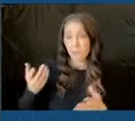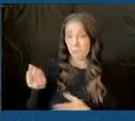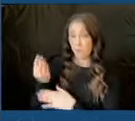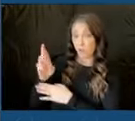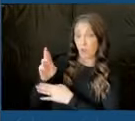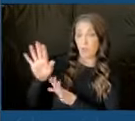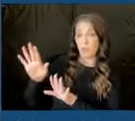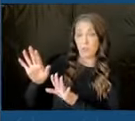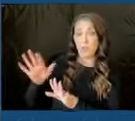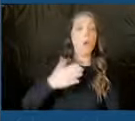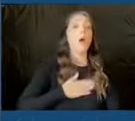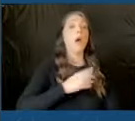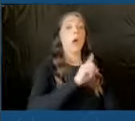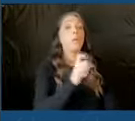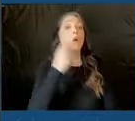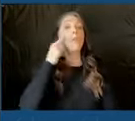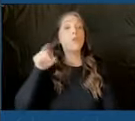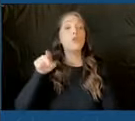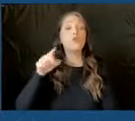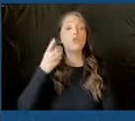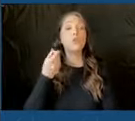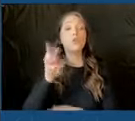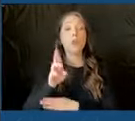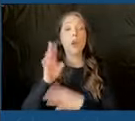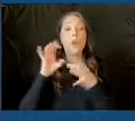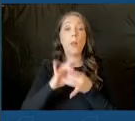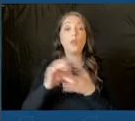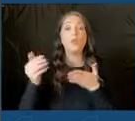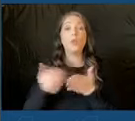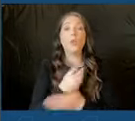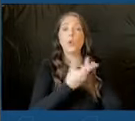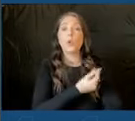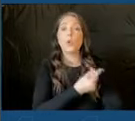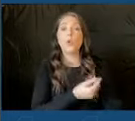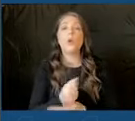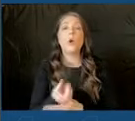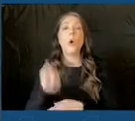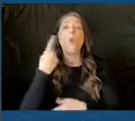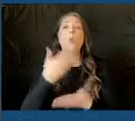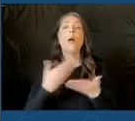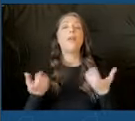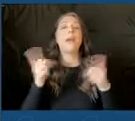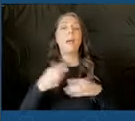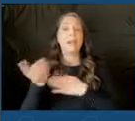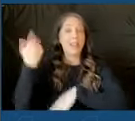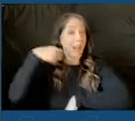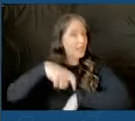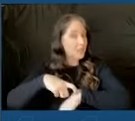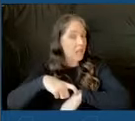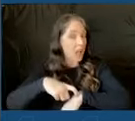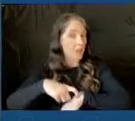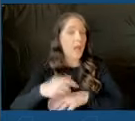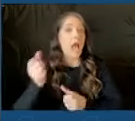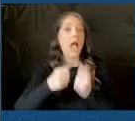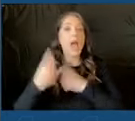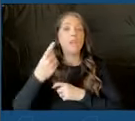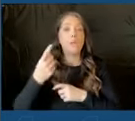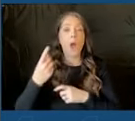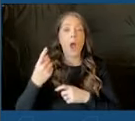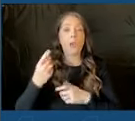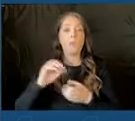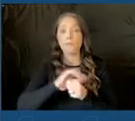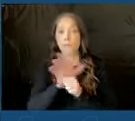question for Dr. Bassett sure. about the new booster is, one of the things that happened after the last round of boosters is that everybody seemed to get COVID anyway.